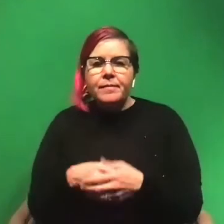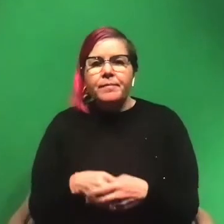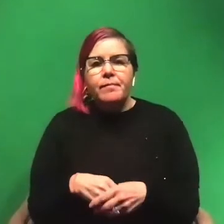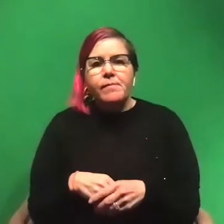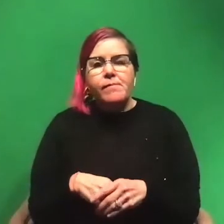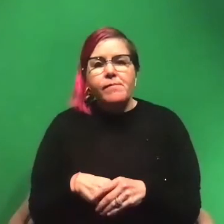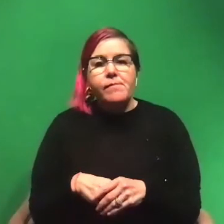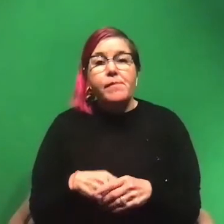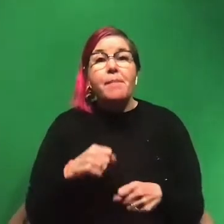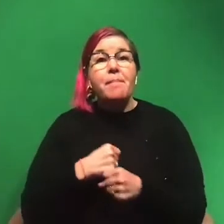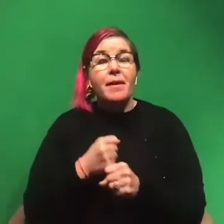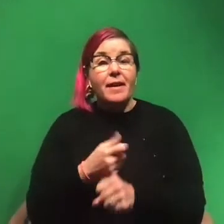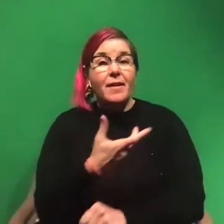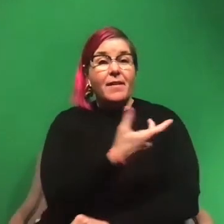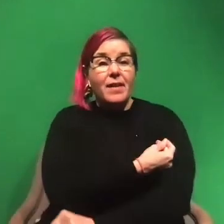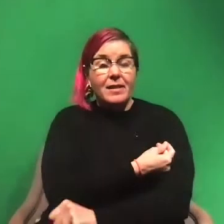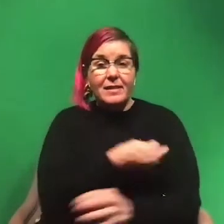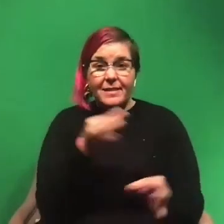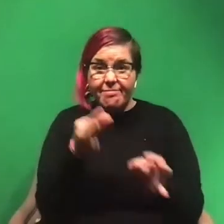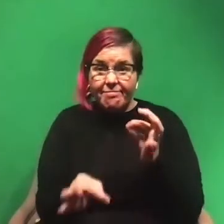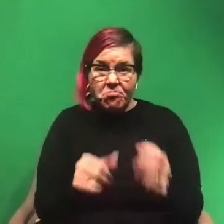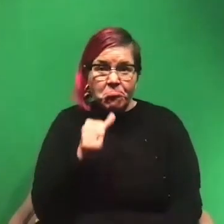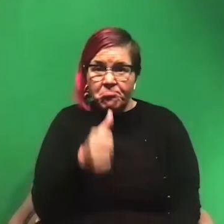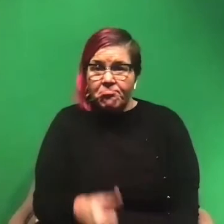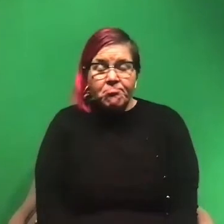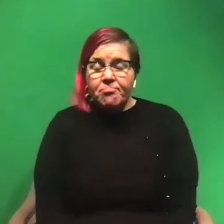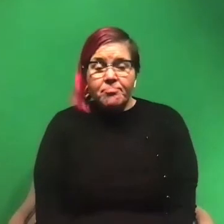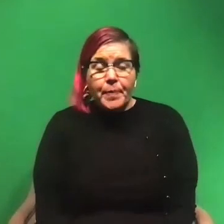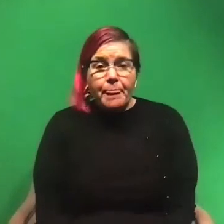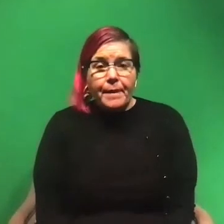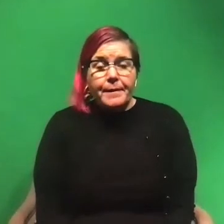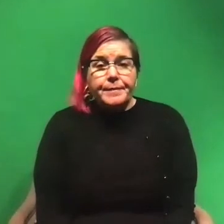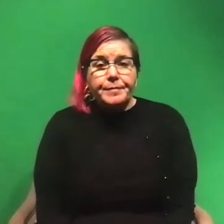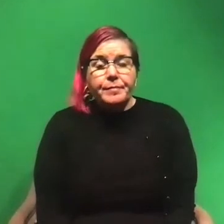But making a vaccine is not as simple as one can imagine. And